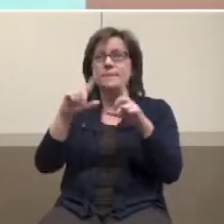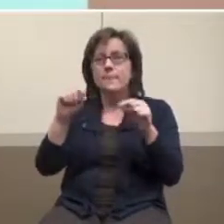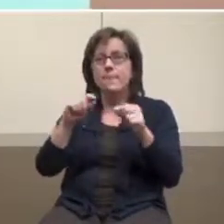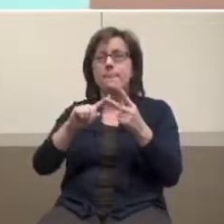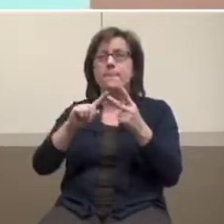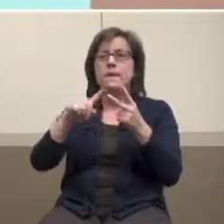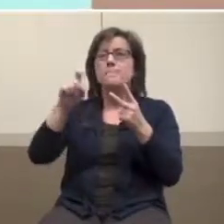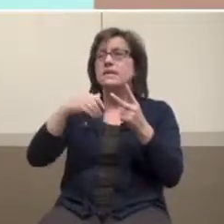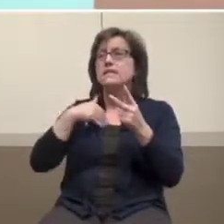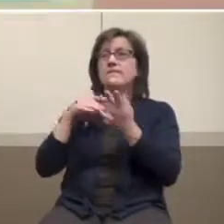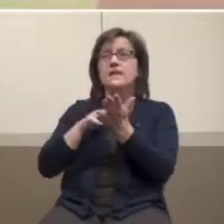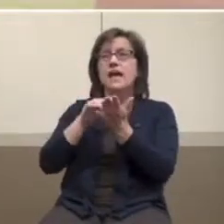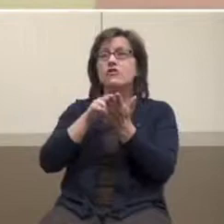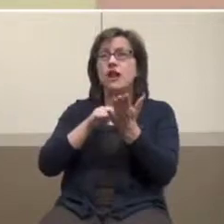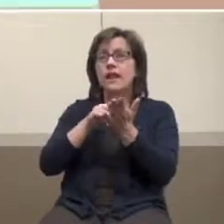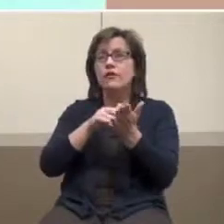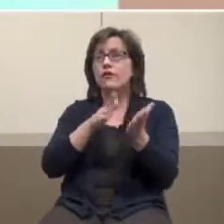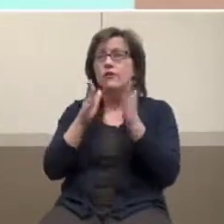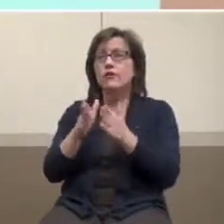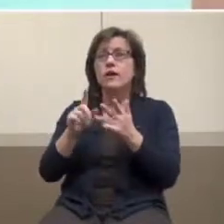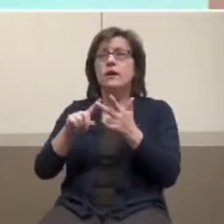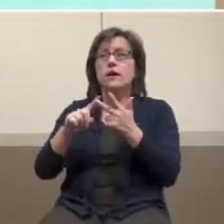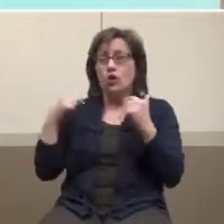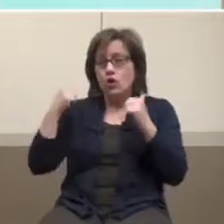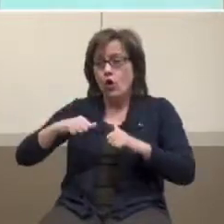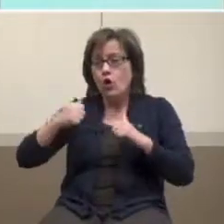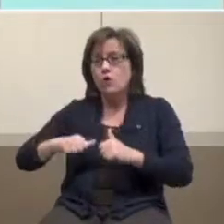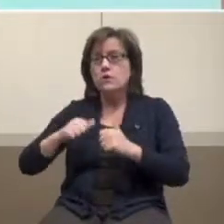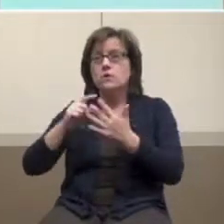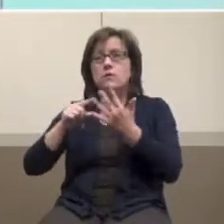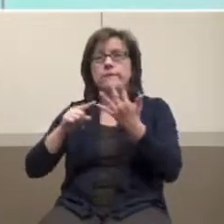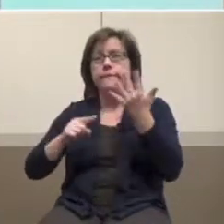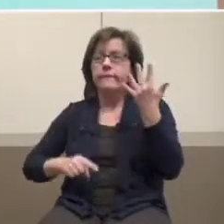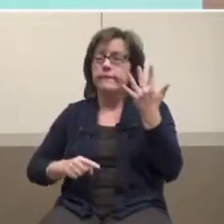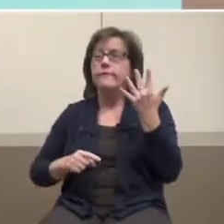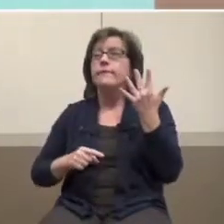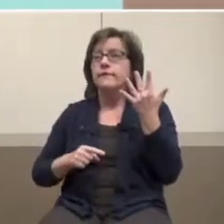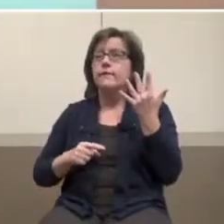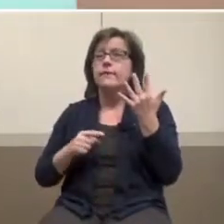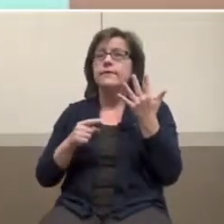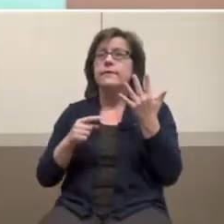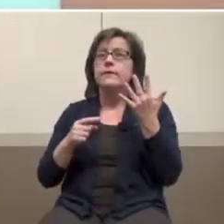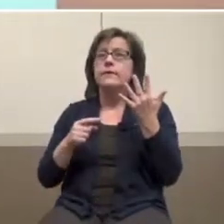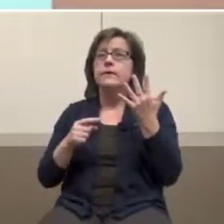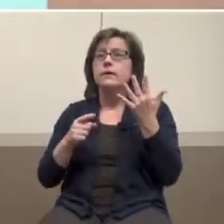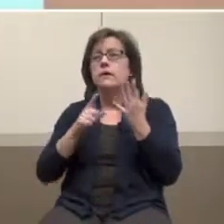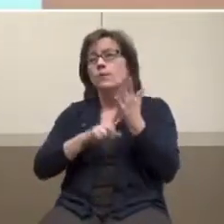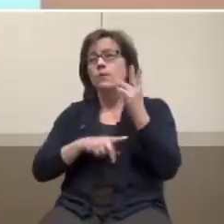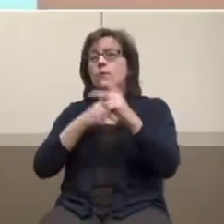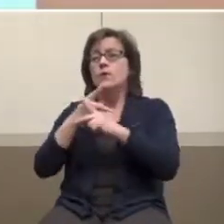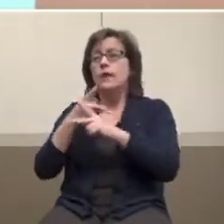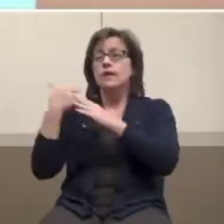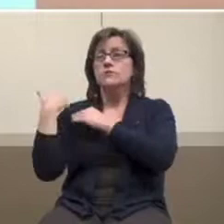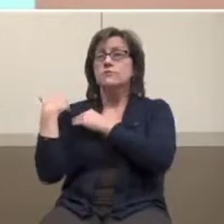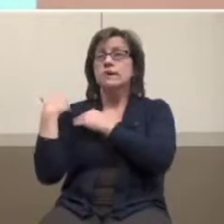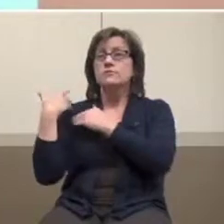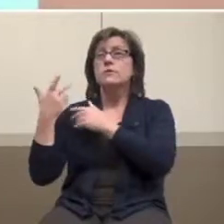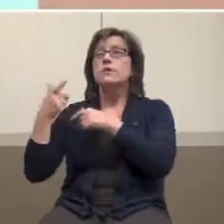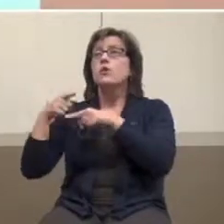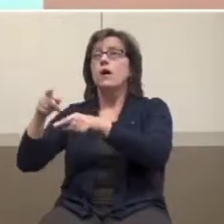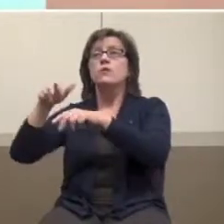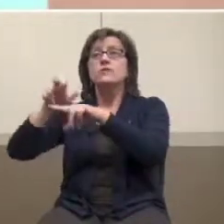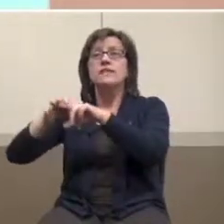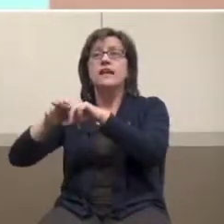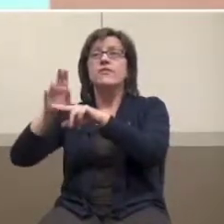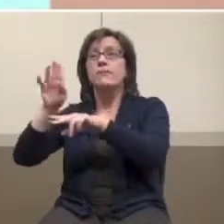we needed to get our coats, all of those things. What kind of responsibilities do they have on the bus, put on their seatbelts,